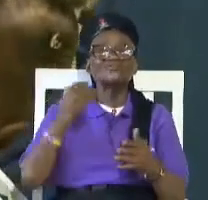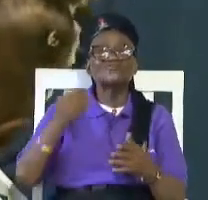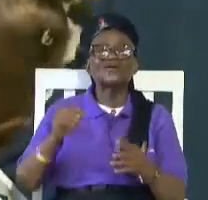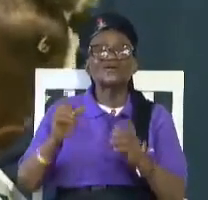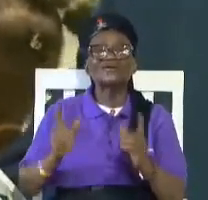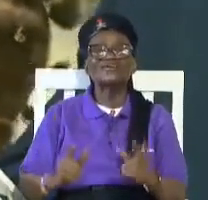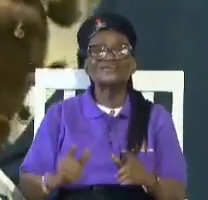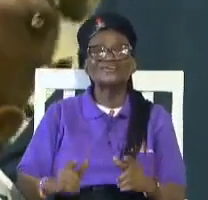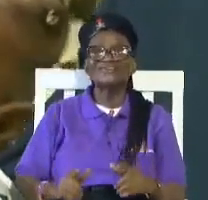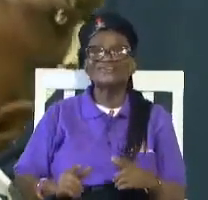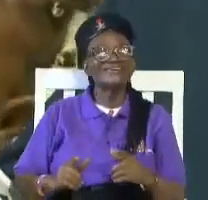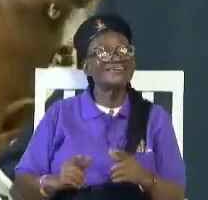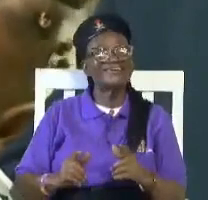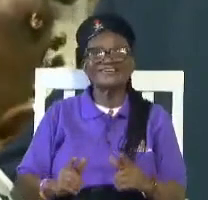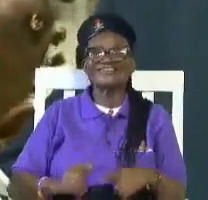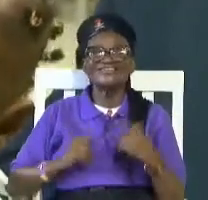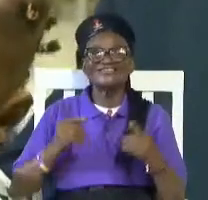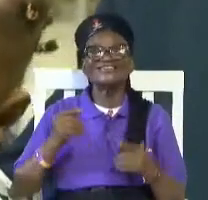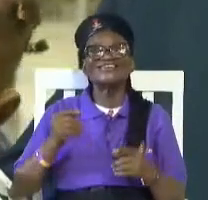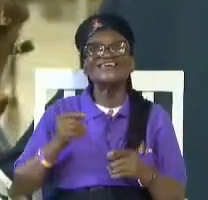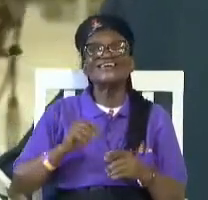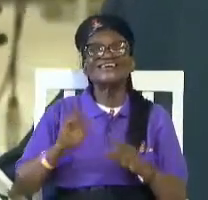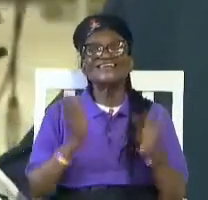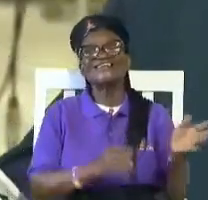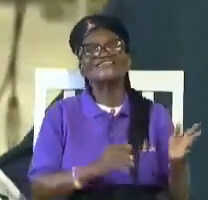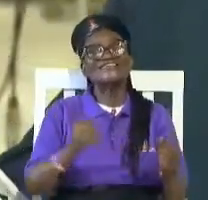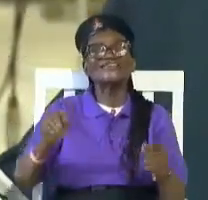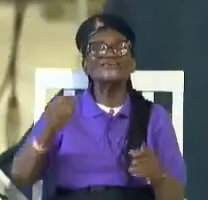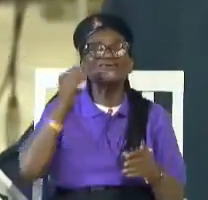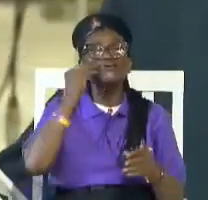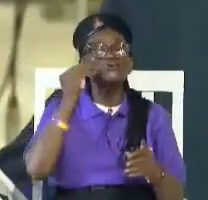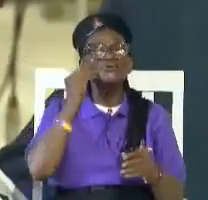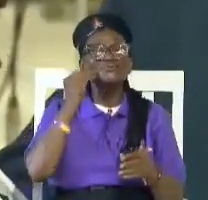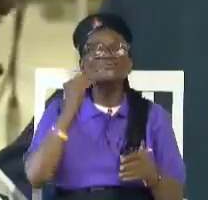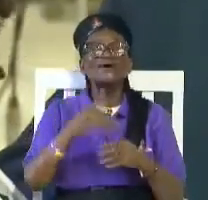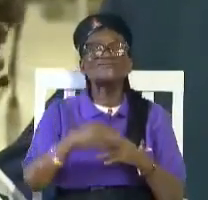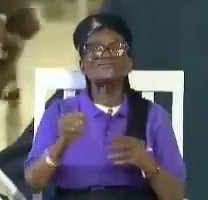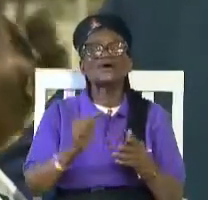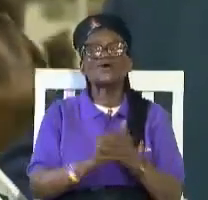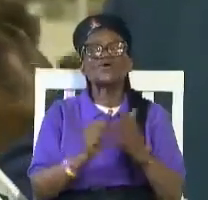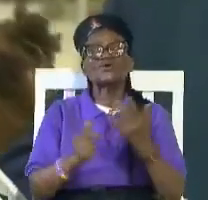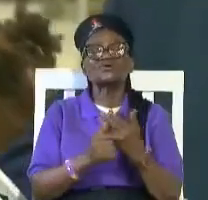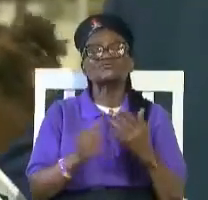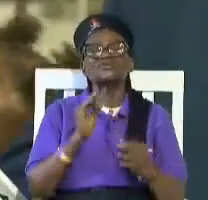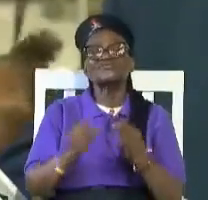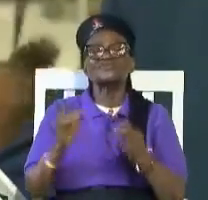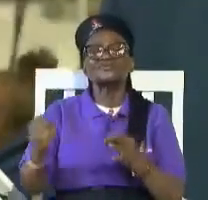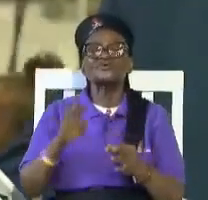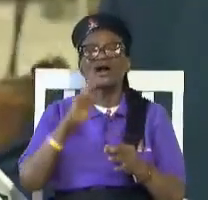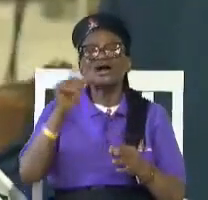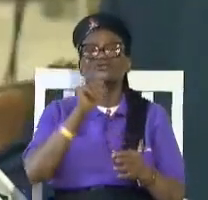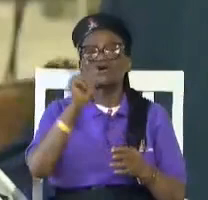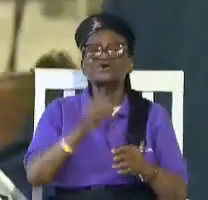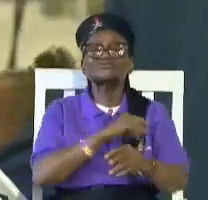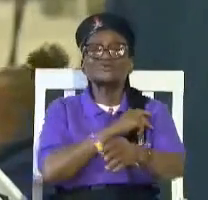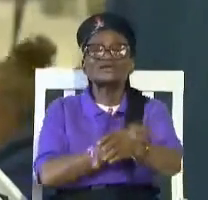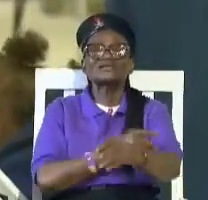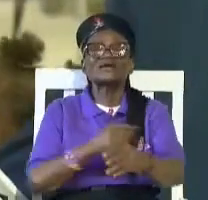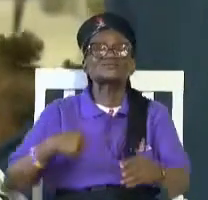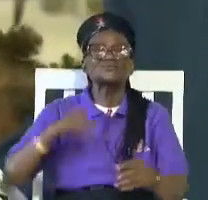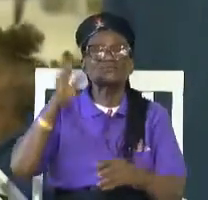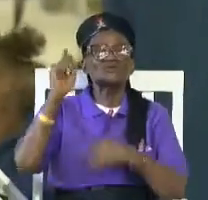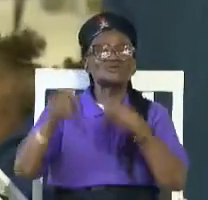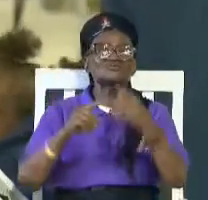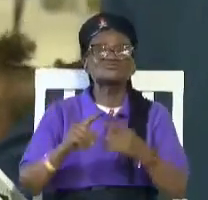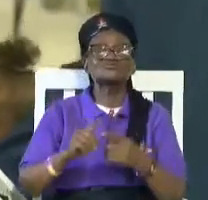don't take in, that we'll have to go for other solutions, because we have tried every other means.